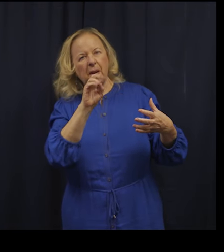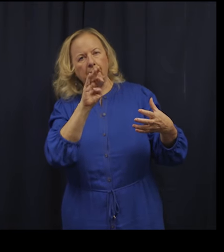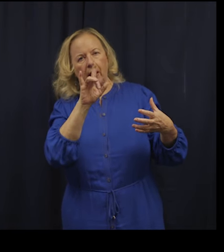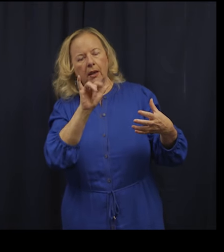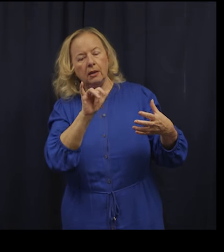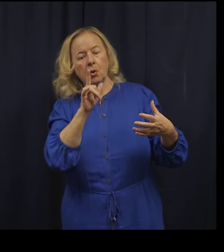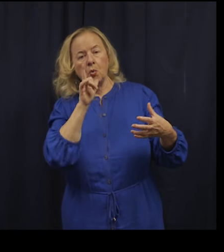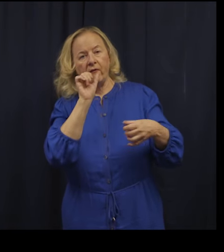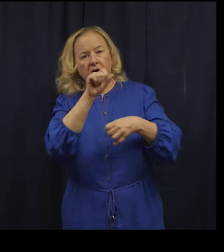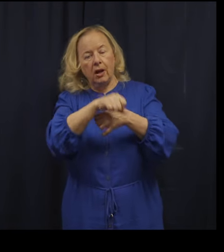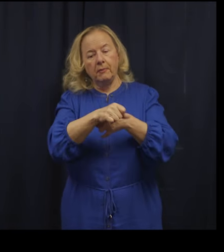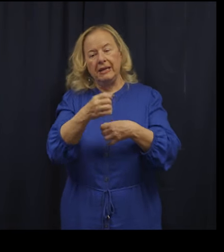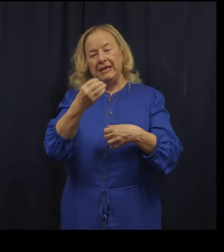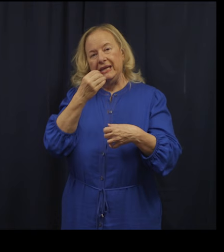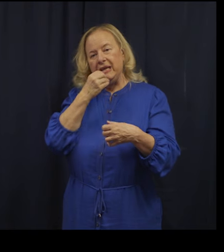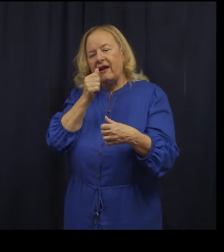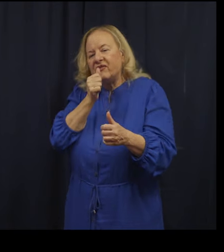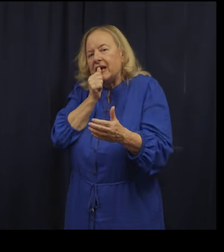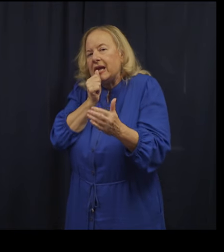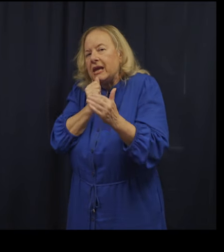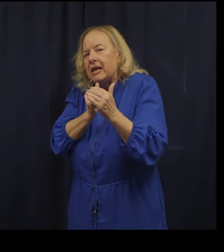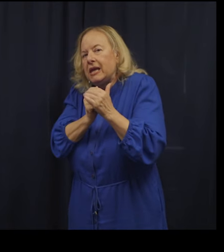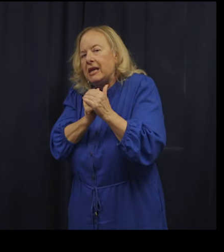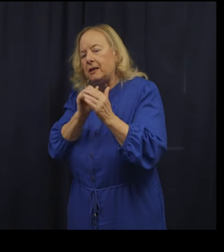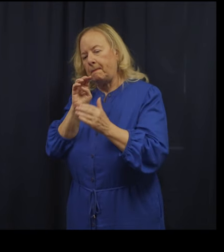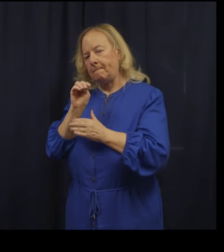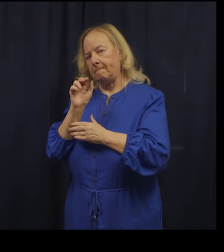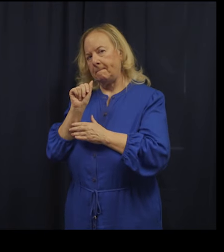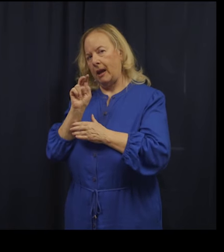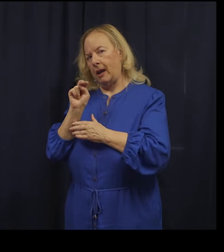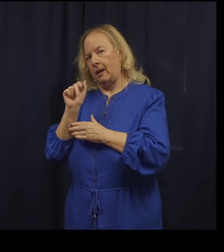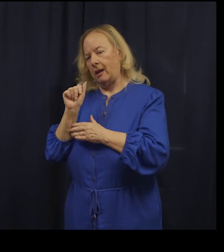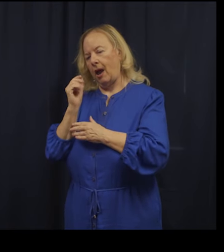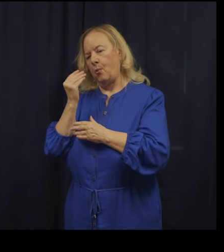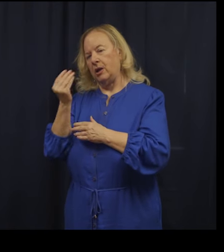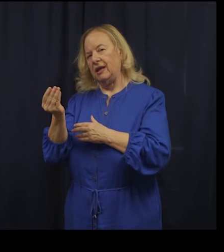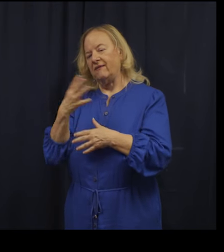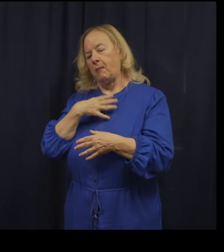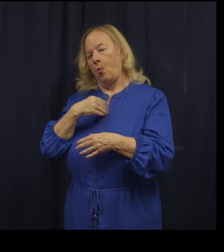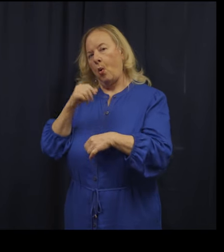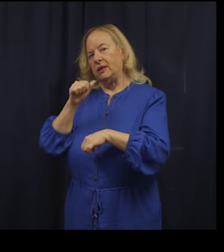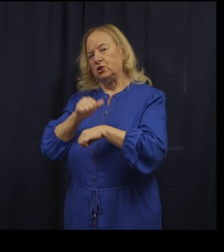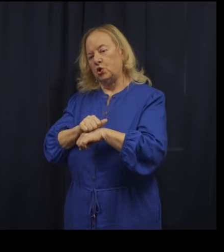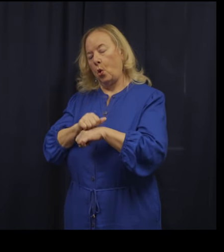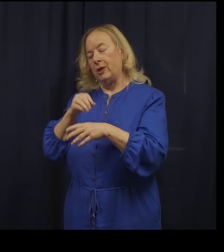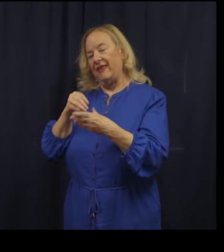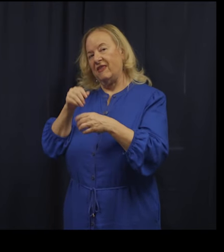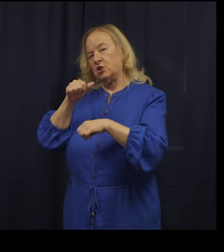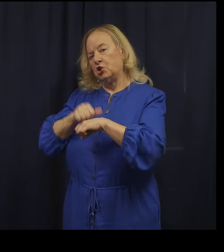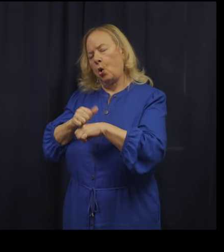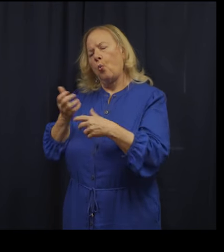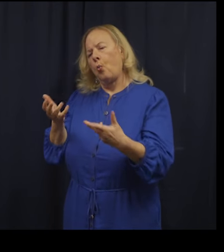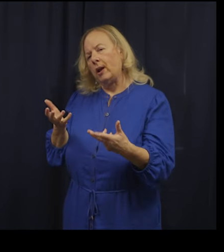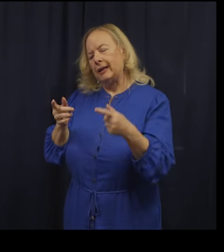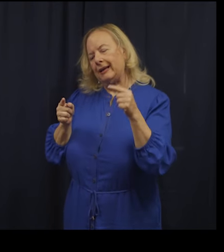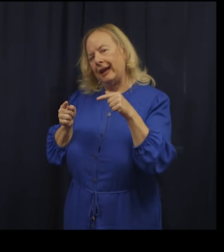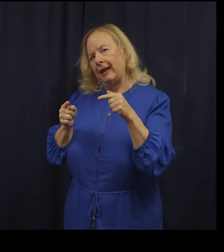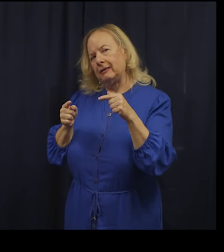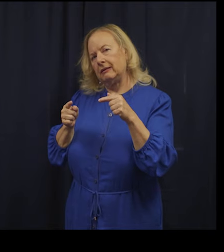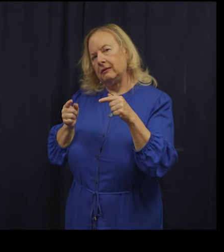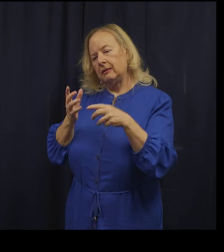overcomes, they get to eat of the hidden manna. And I will give him a white stone. And in the stone, what do they